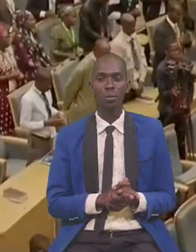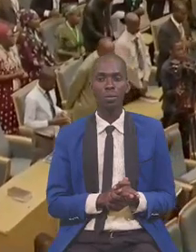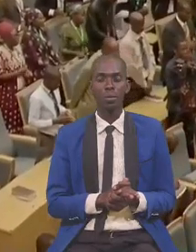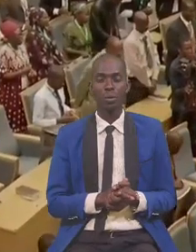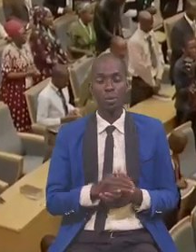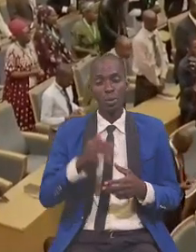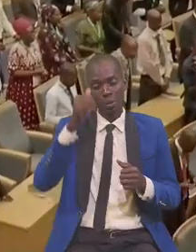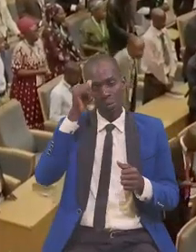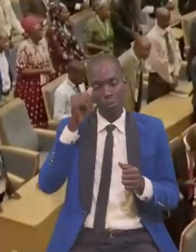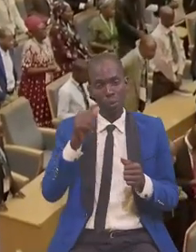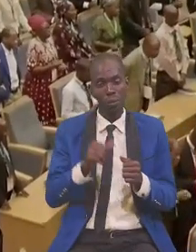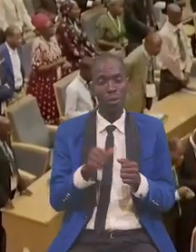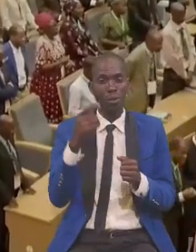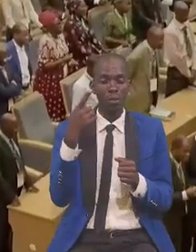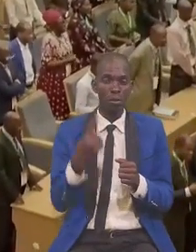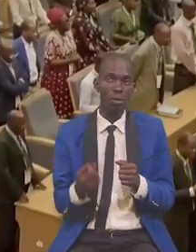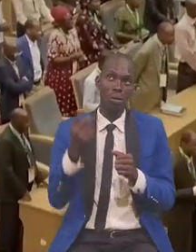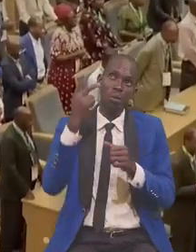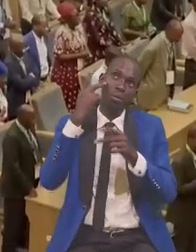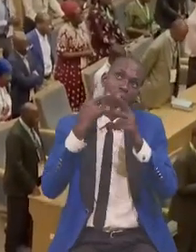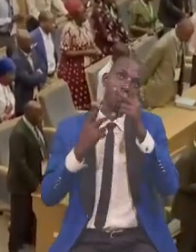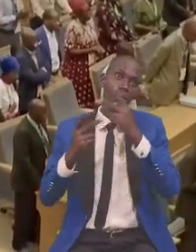Remember the prediction.